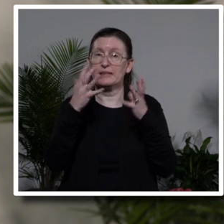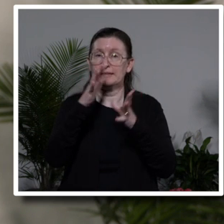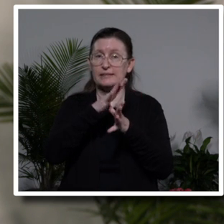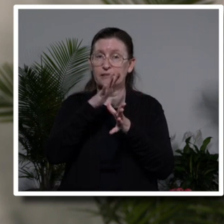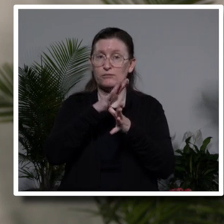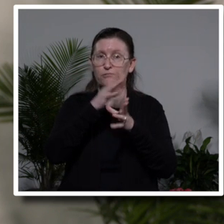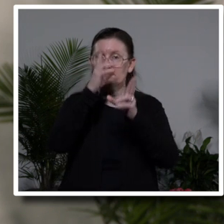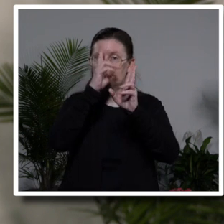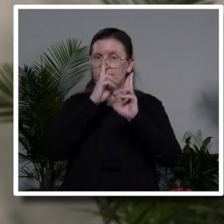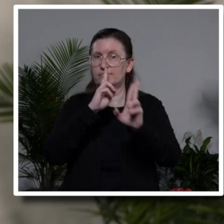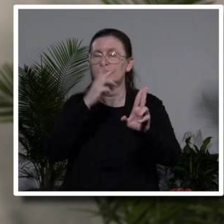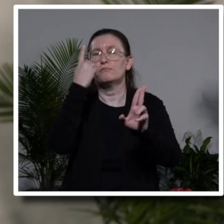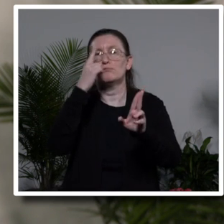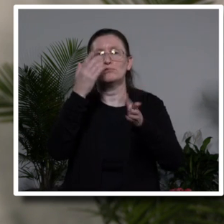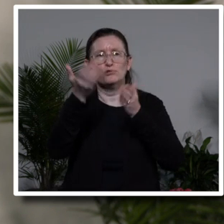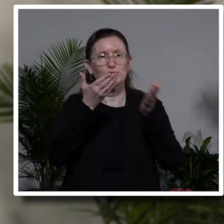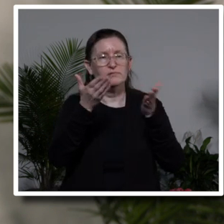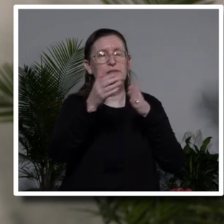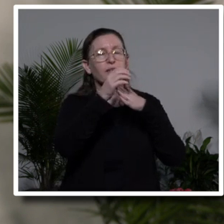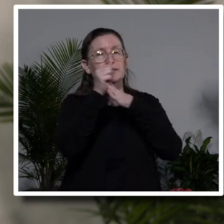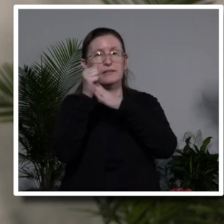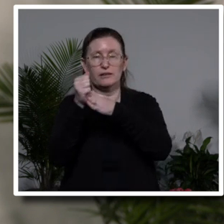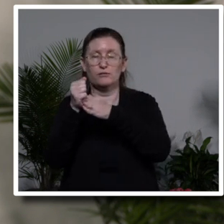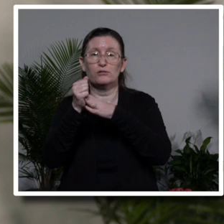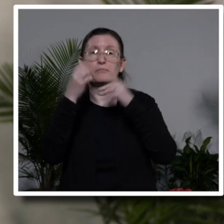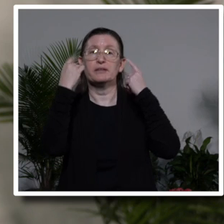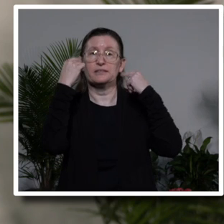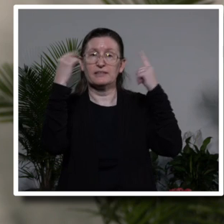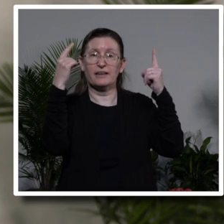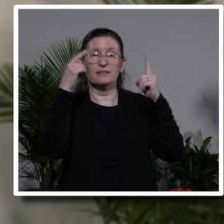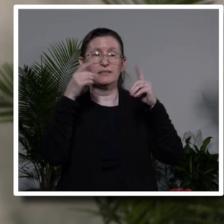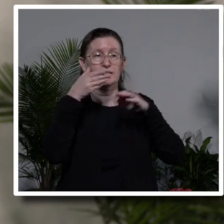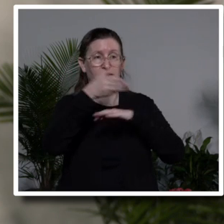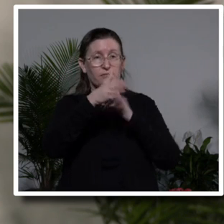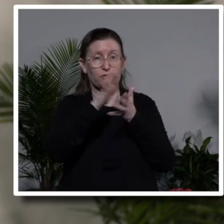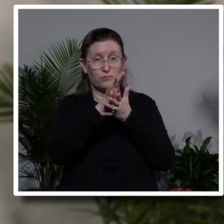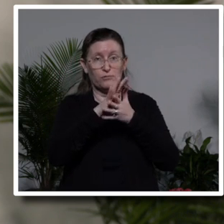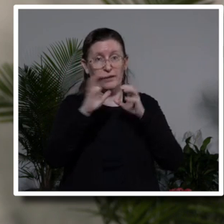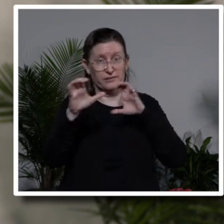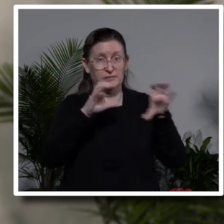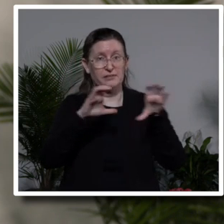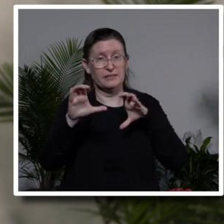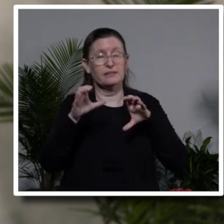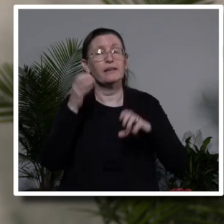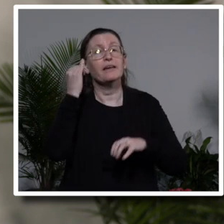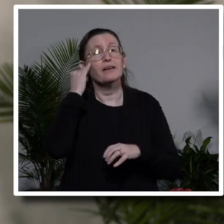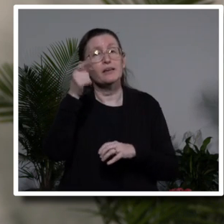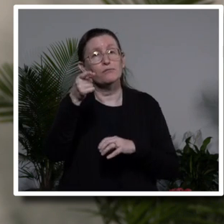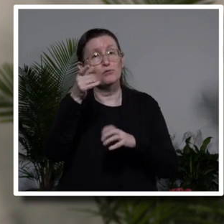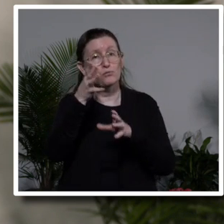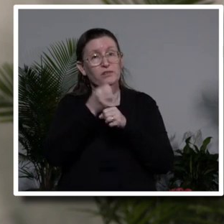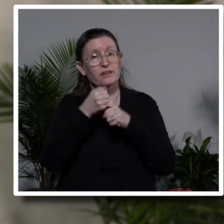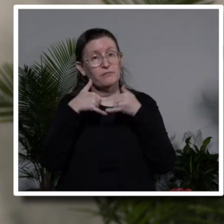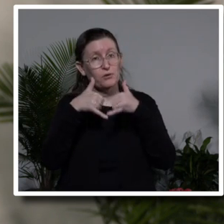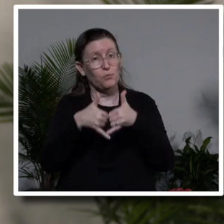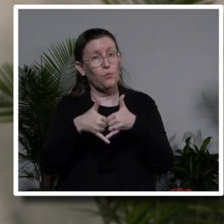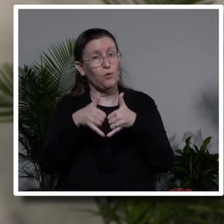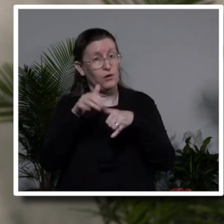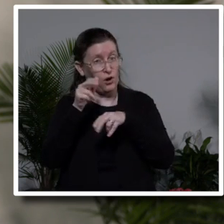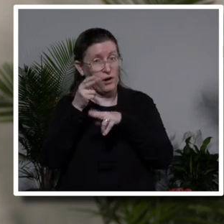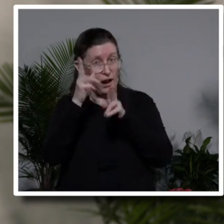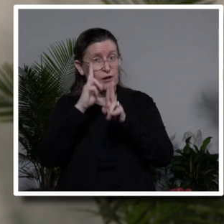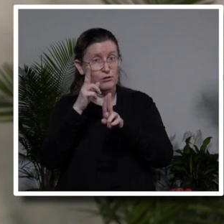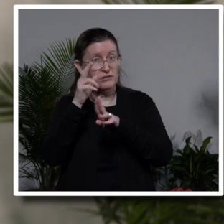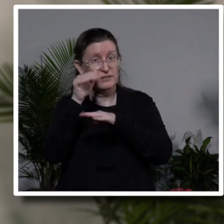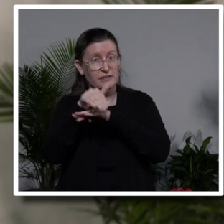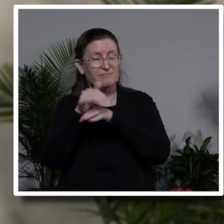Many seniors were honored for their service, leadership, and success in extracurricular activities. If you received an award on